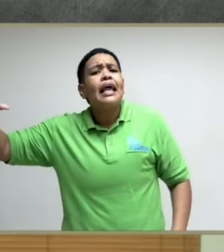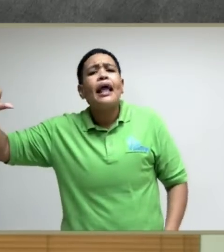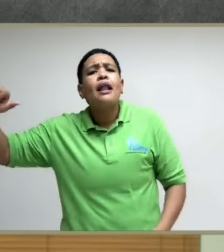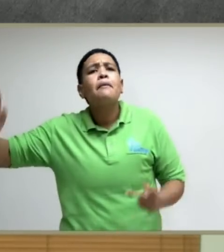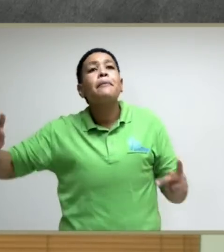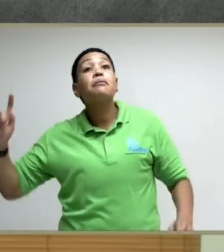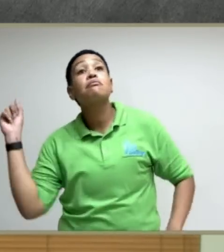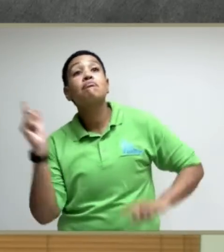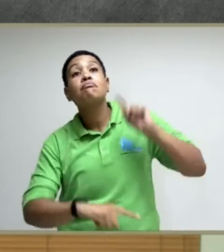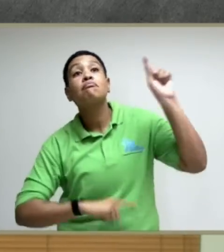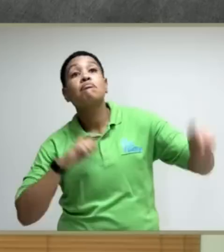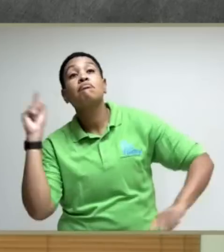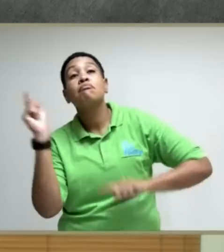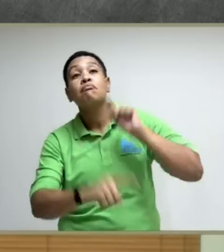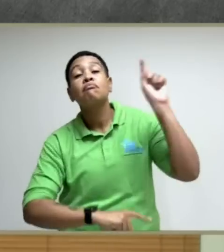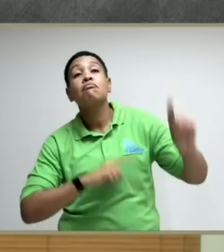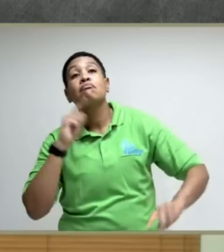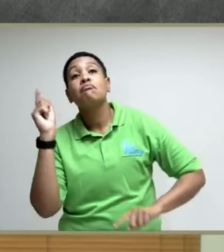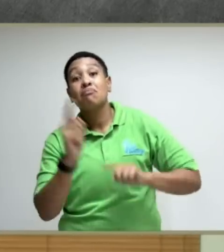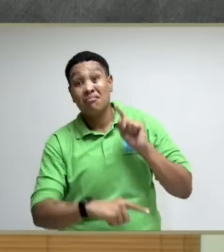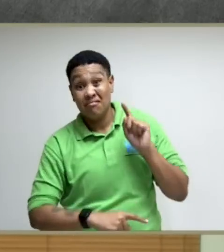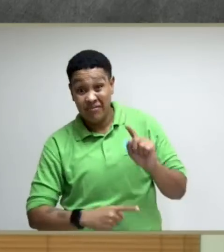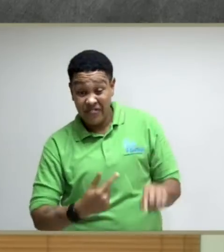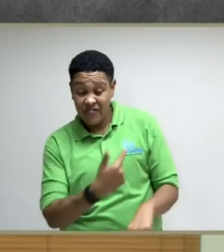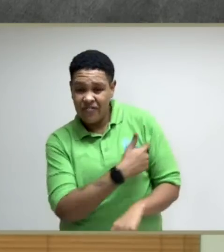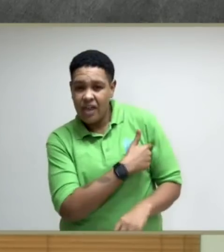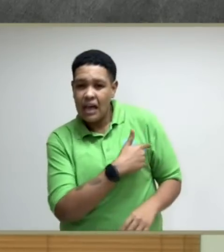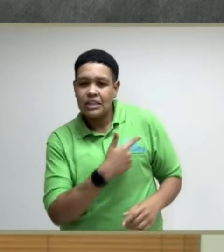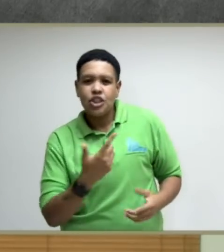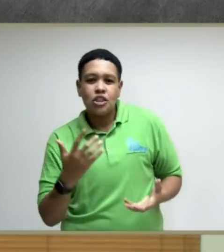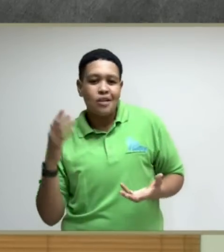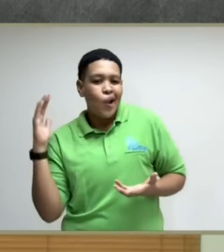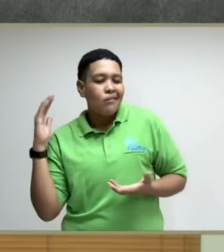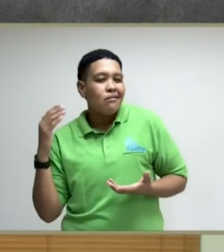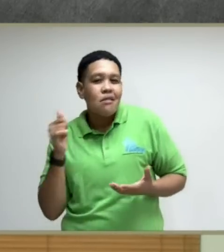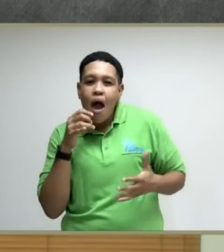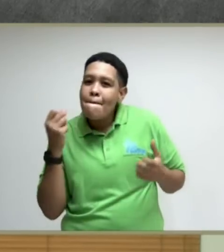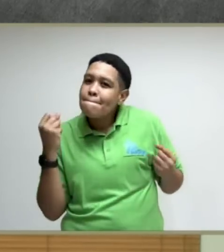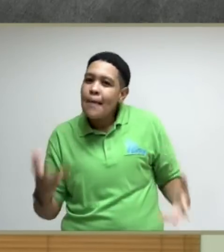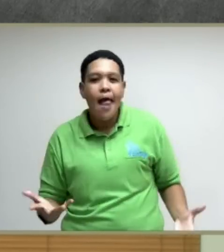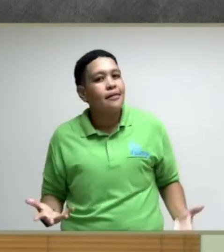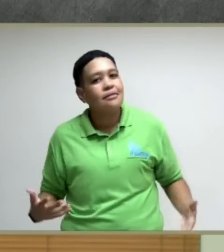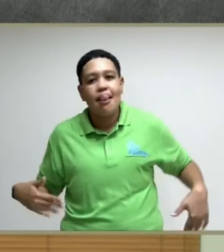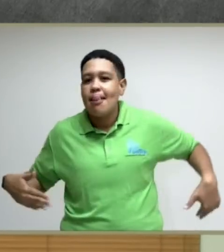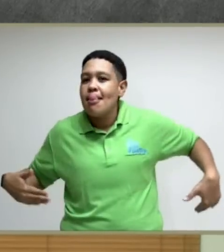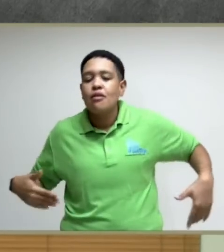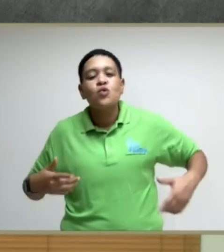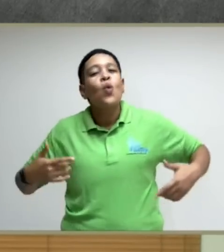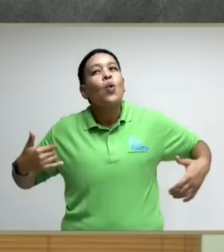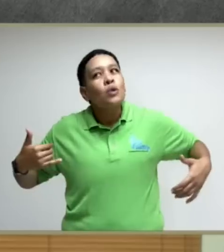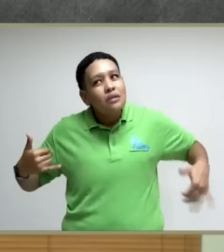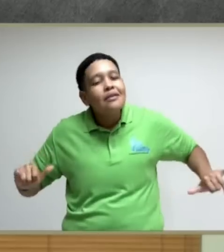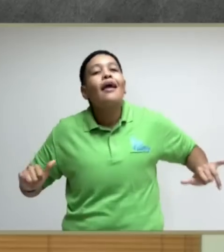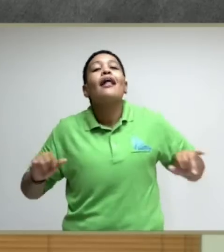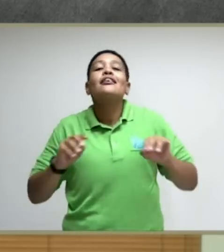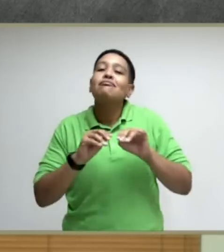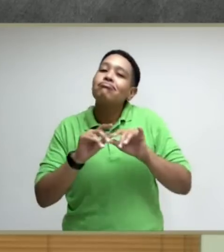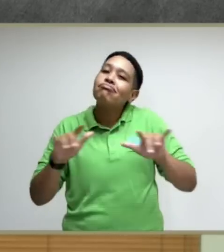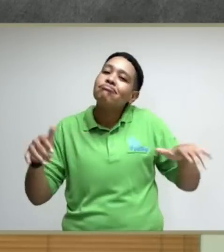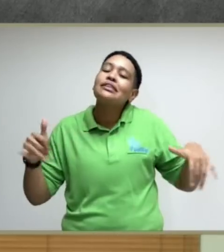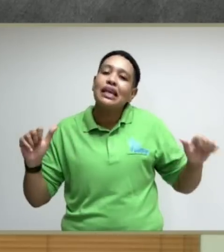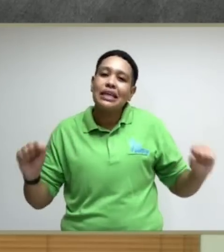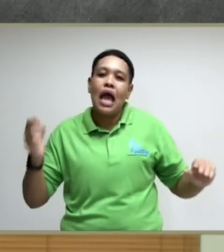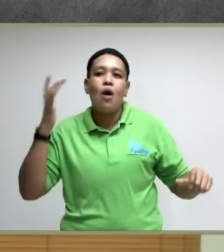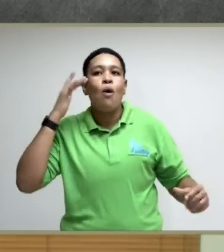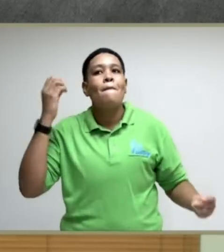is not having an effect on transmission as yet. So essentially, based on these indicators, we